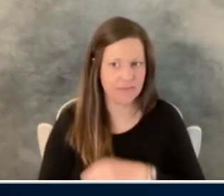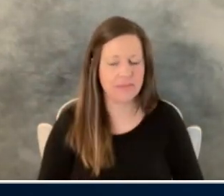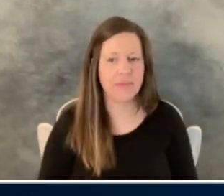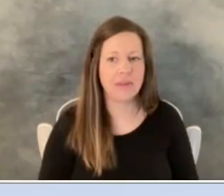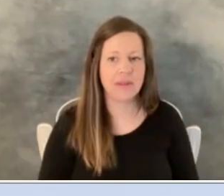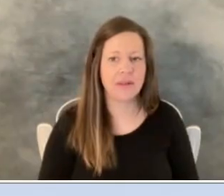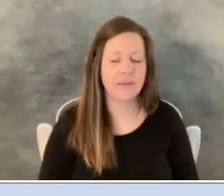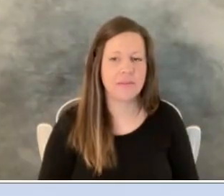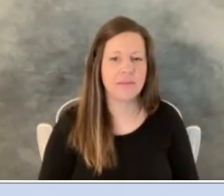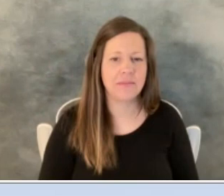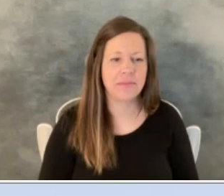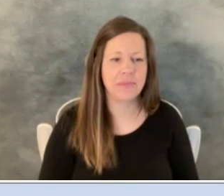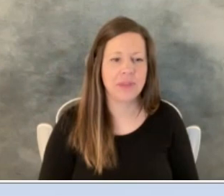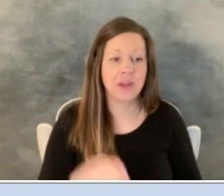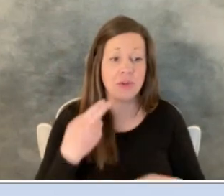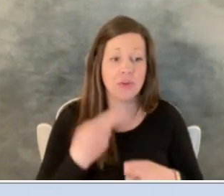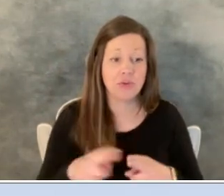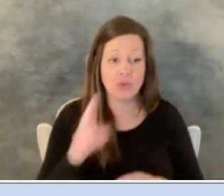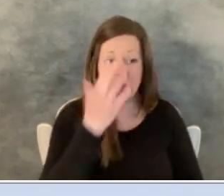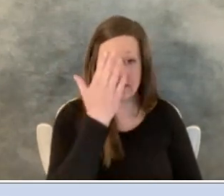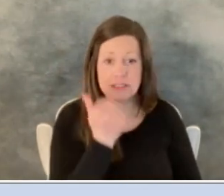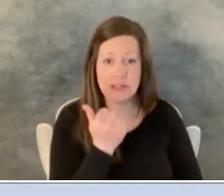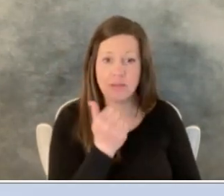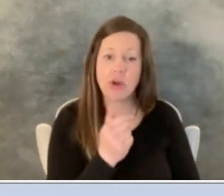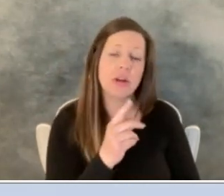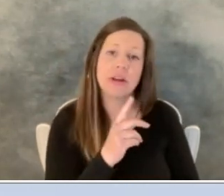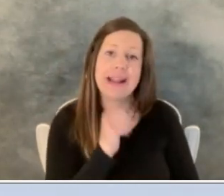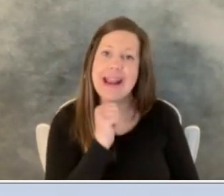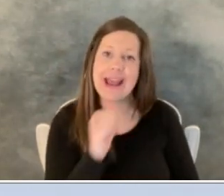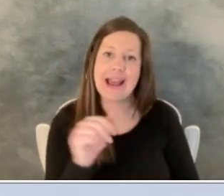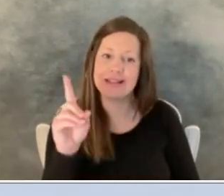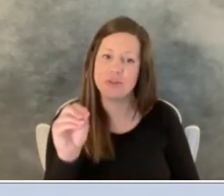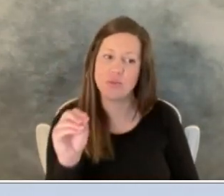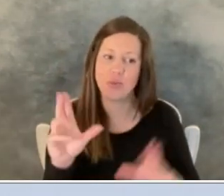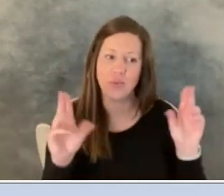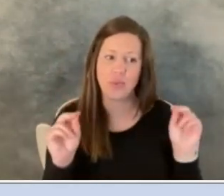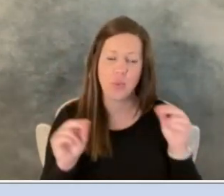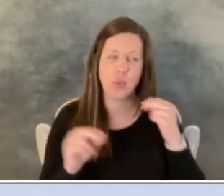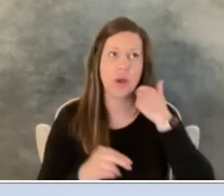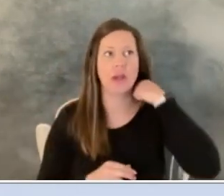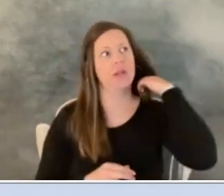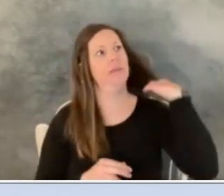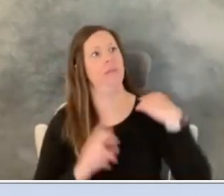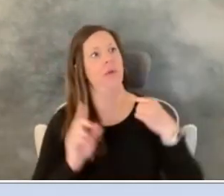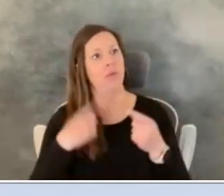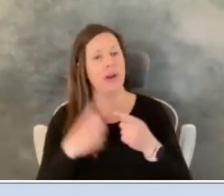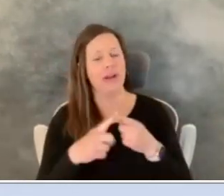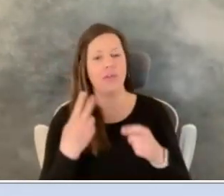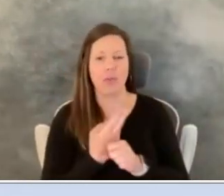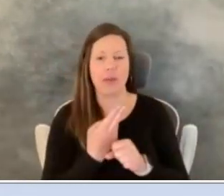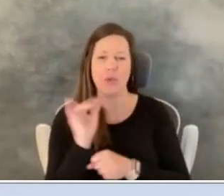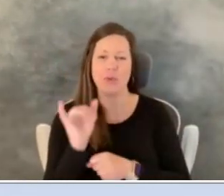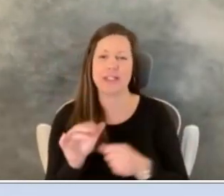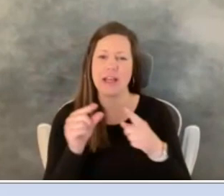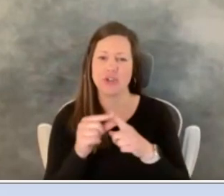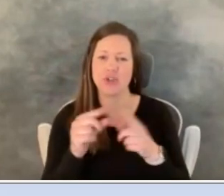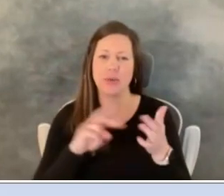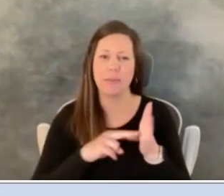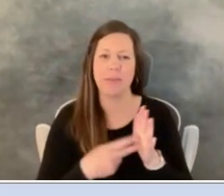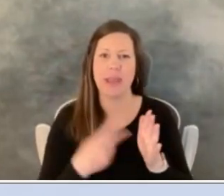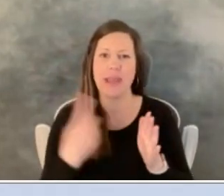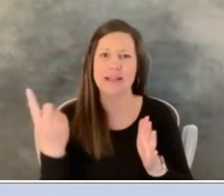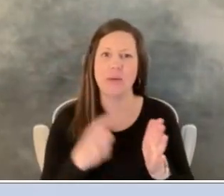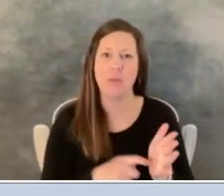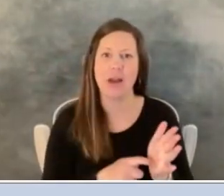short sleeper is actually not a sleep disorder. Short sleeper, when we use the term, we mean that somebody's sleep